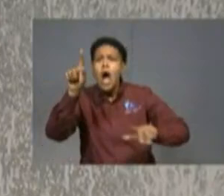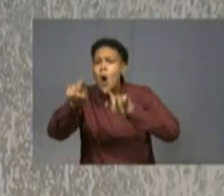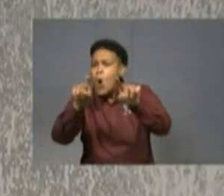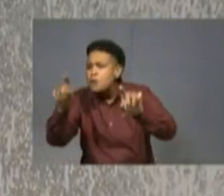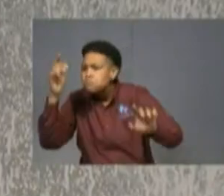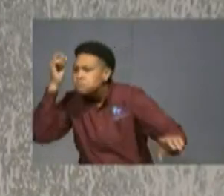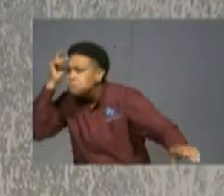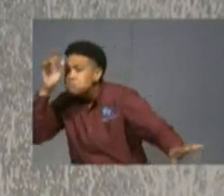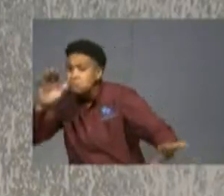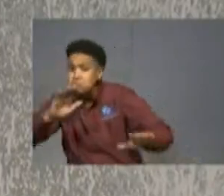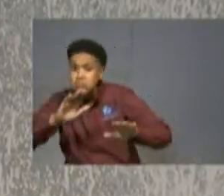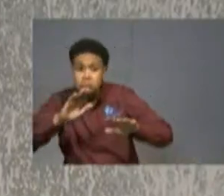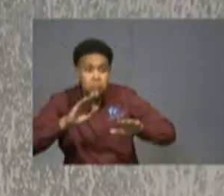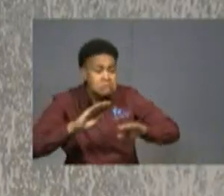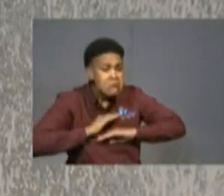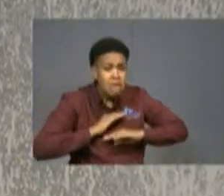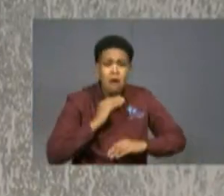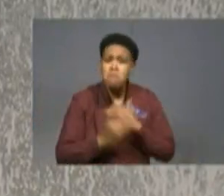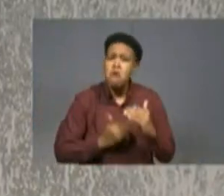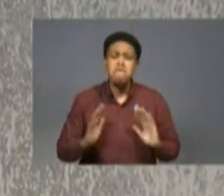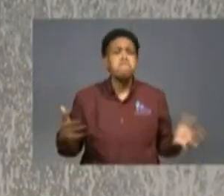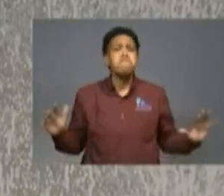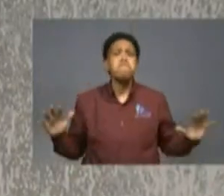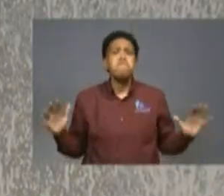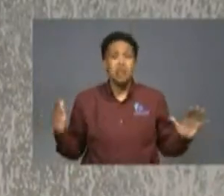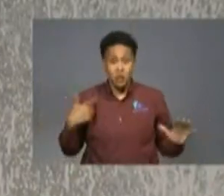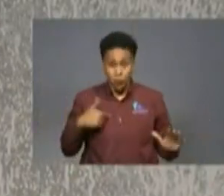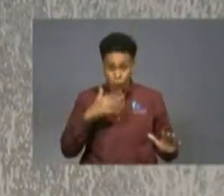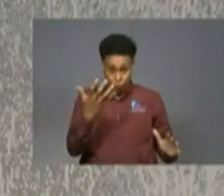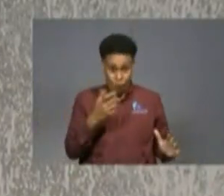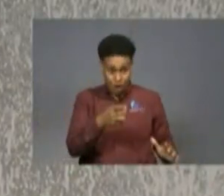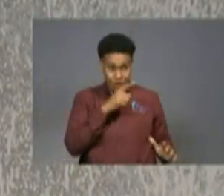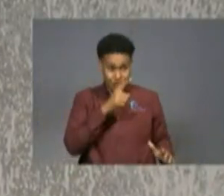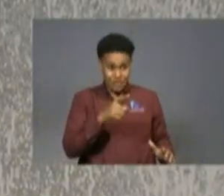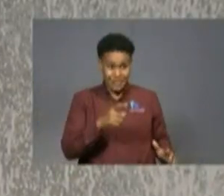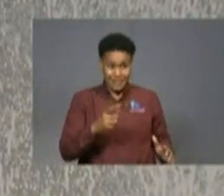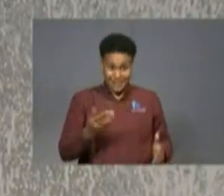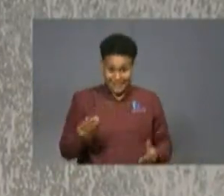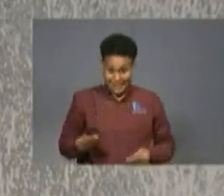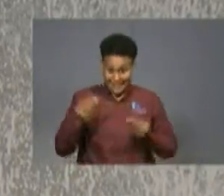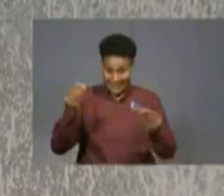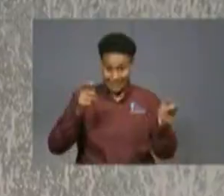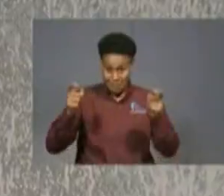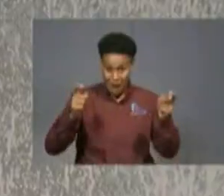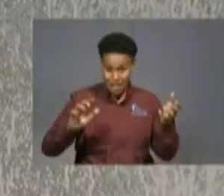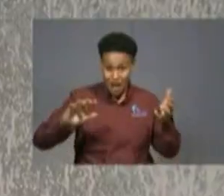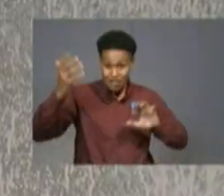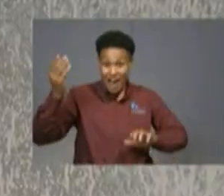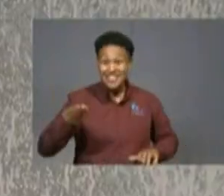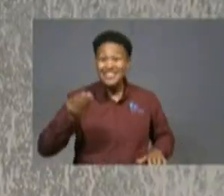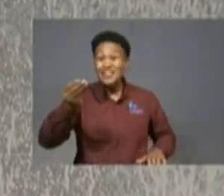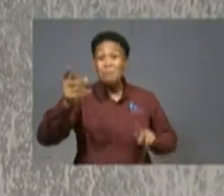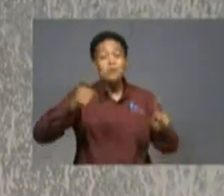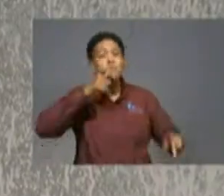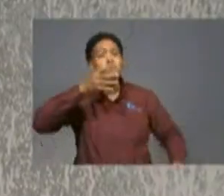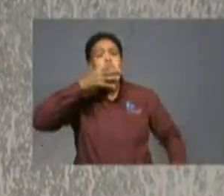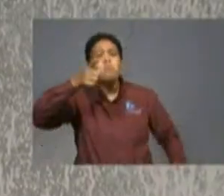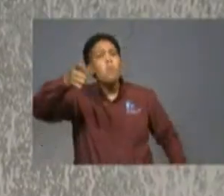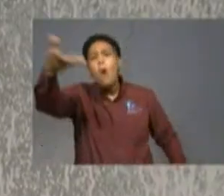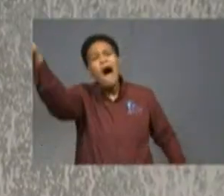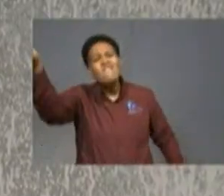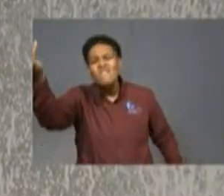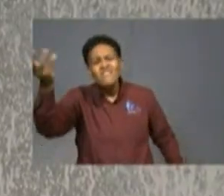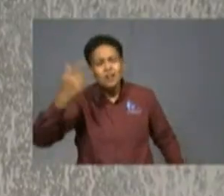of this process. Do we really want to hand the management of this crisis to inexperienced hands? No. Let